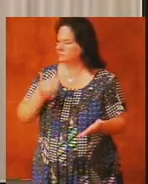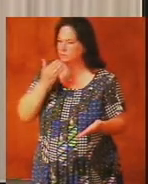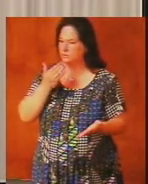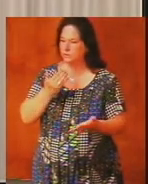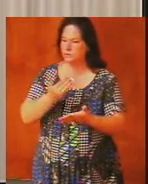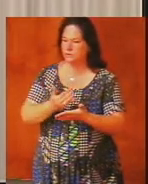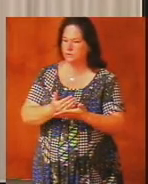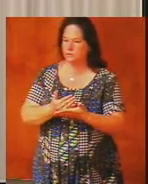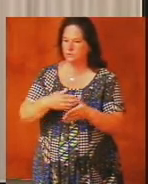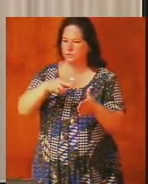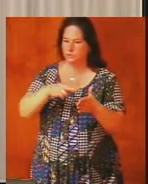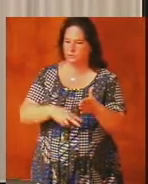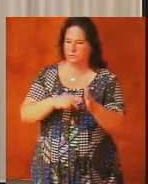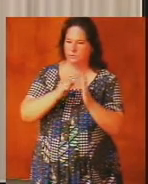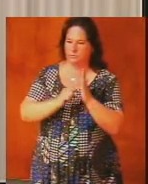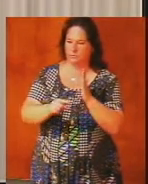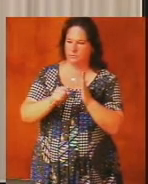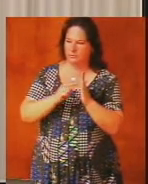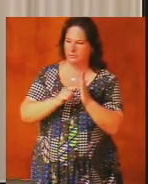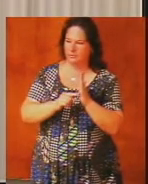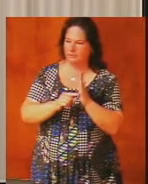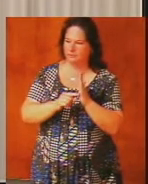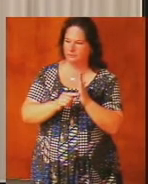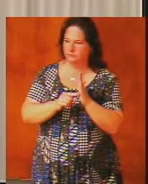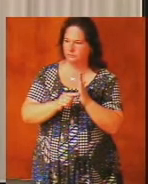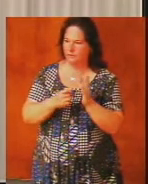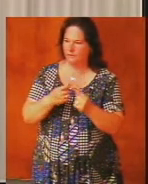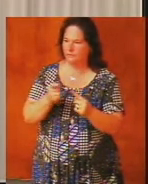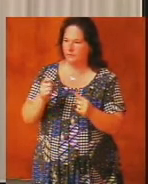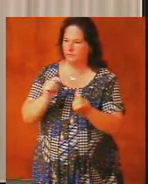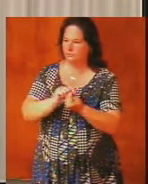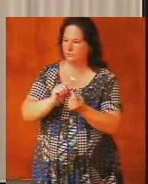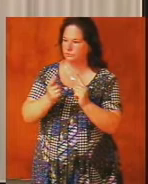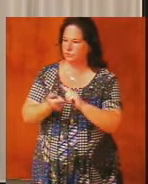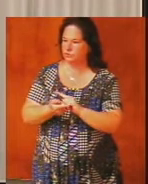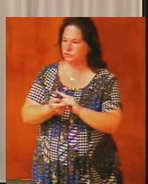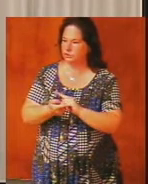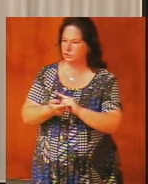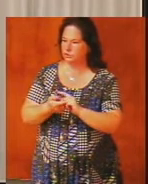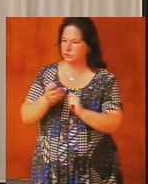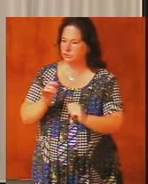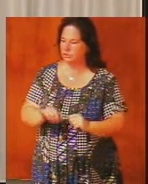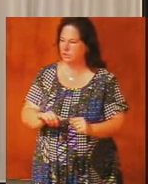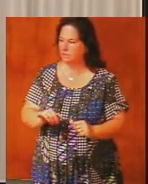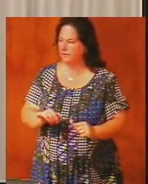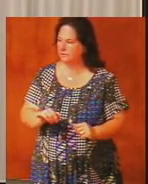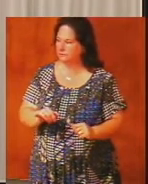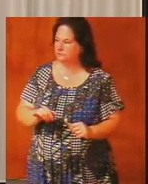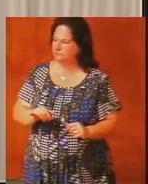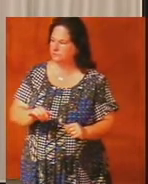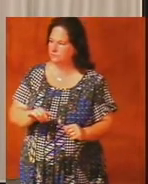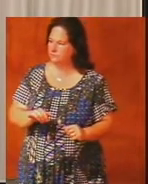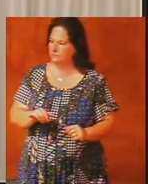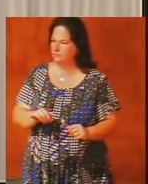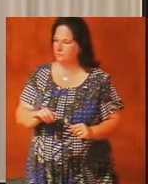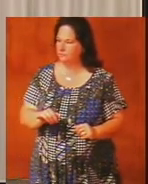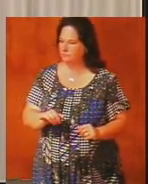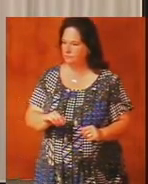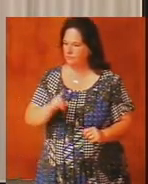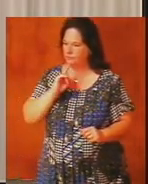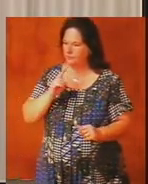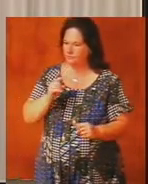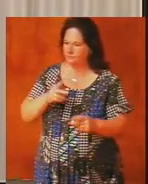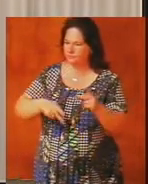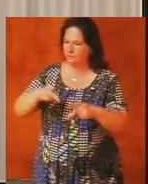to read passages from translations that fall at